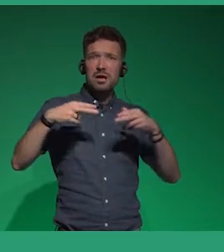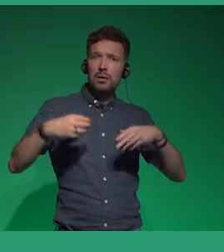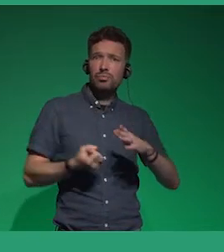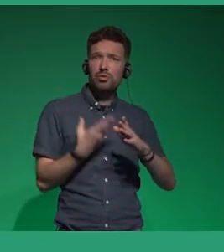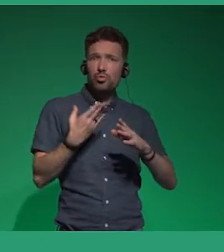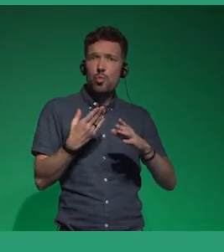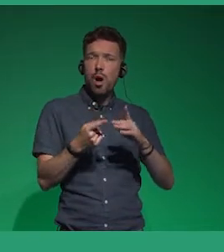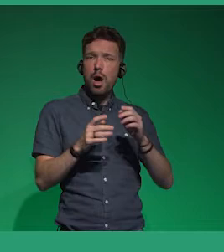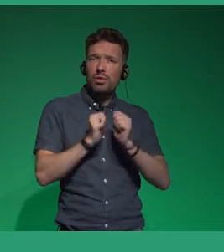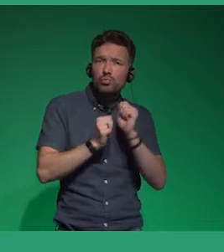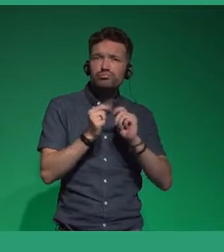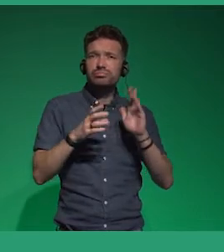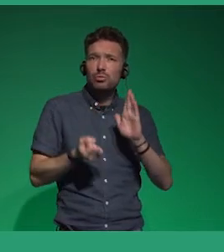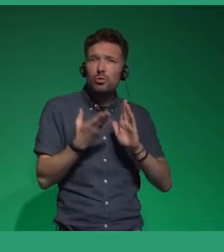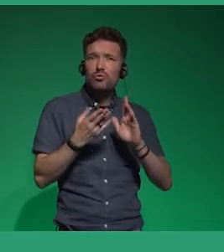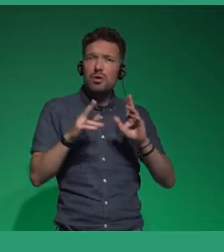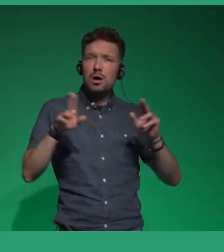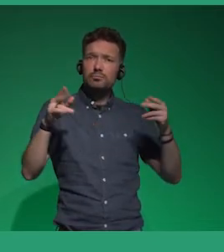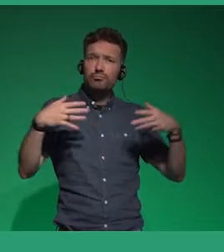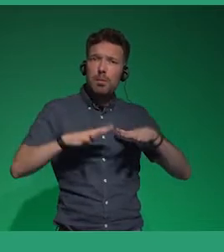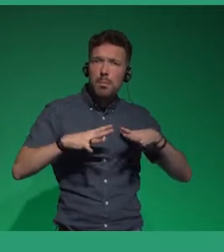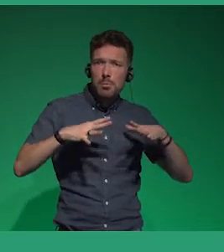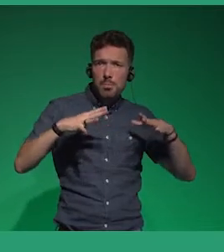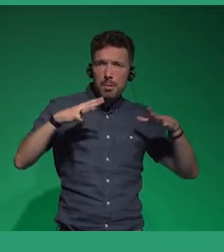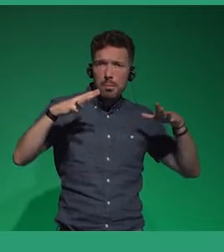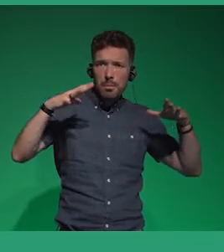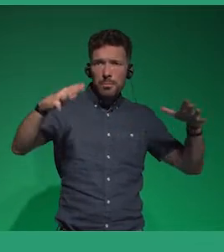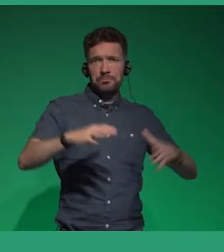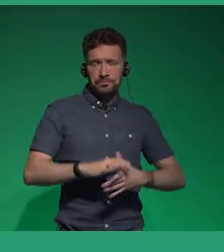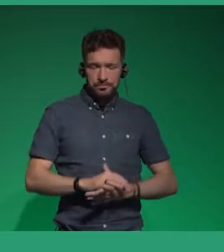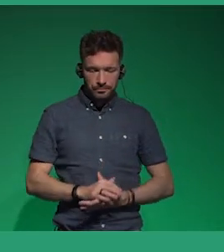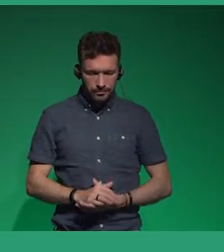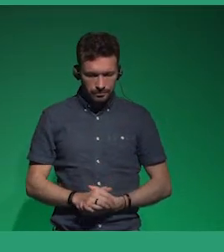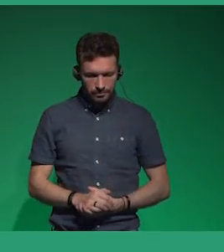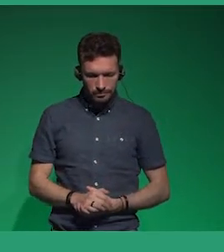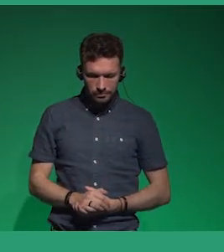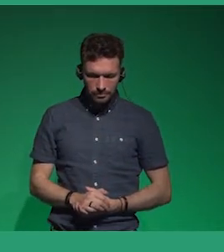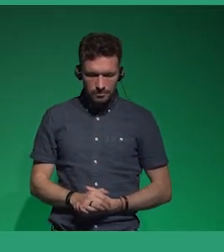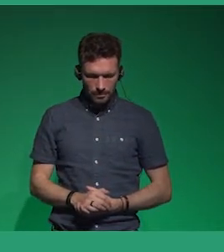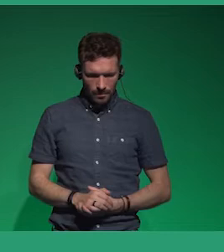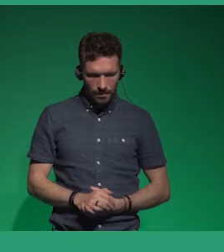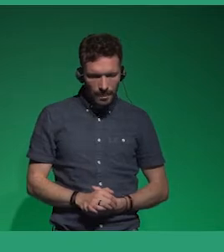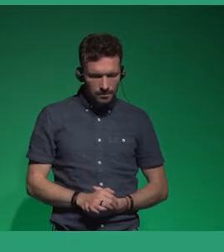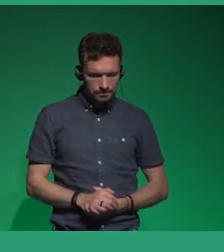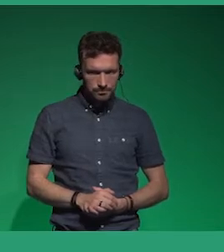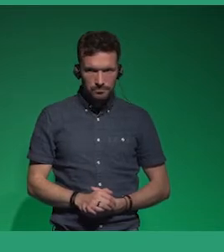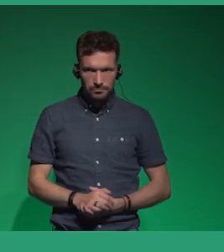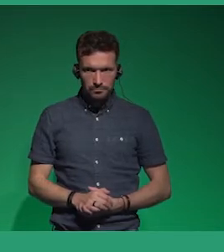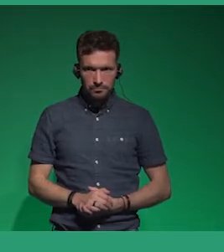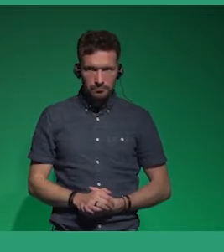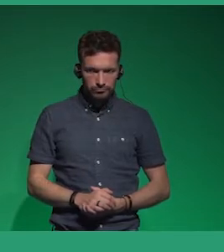management regime, we are able actually to gain profits. That's shown here. The